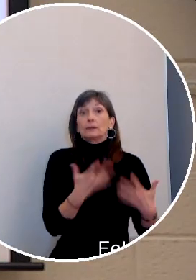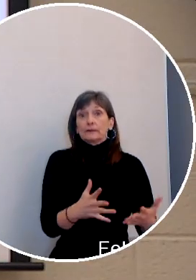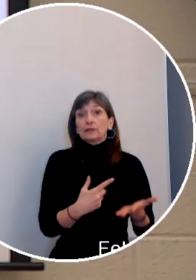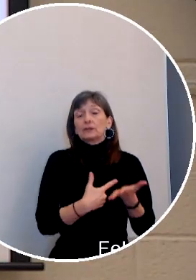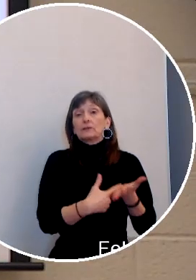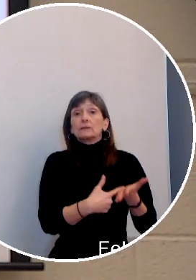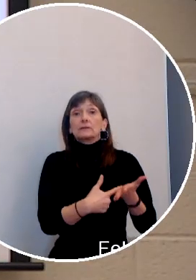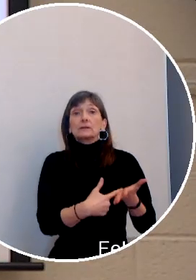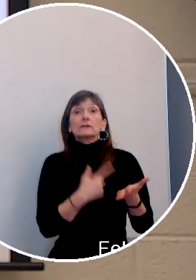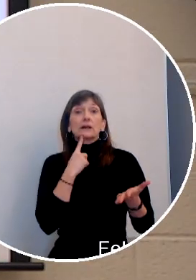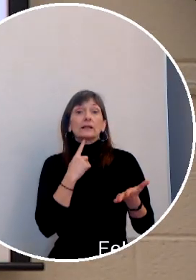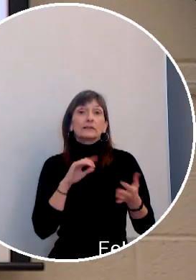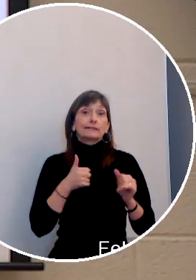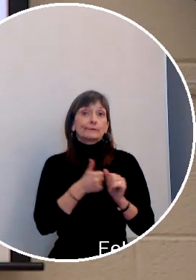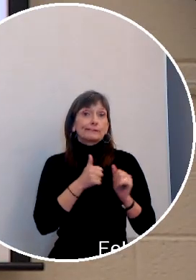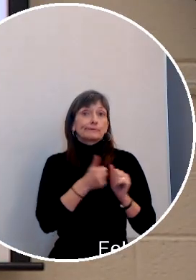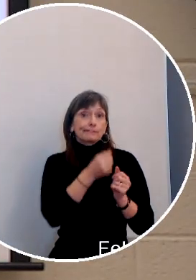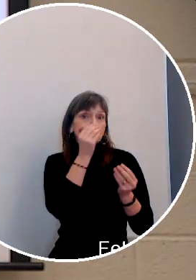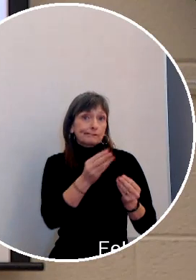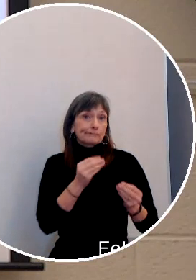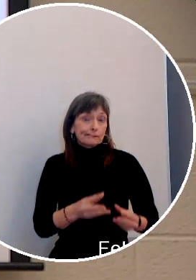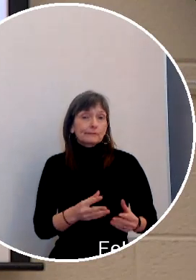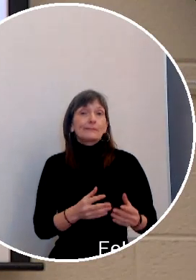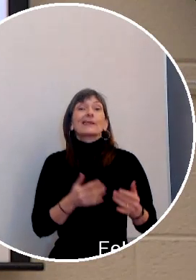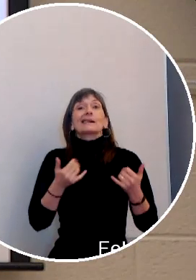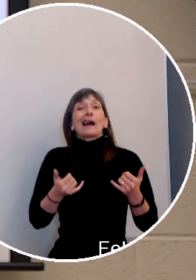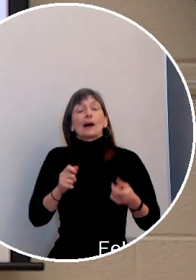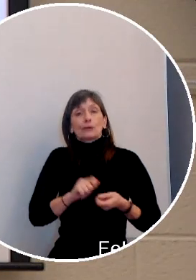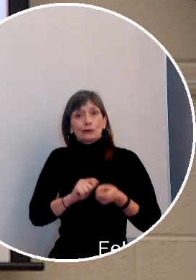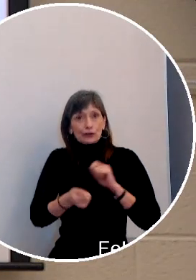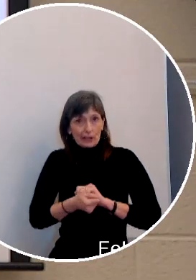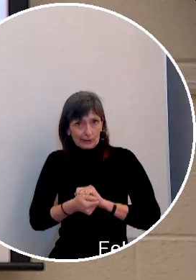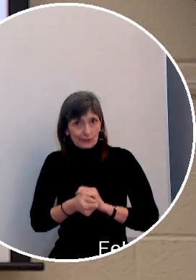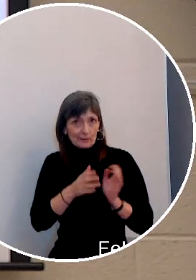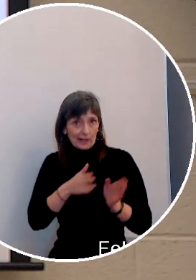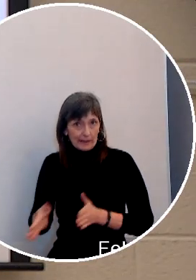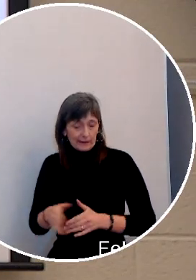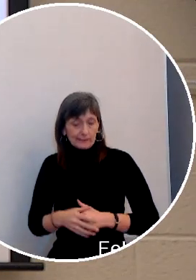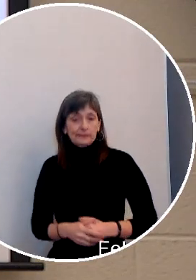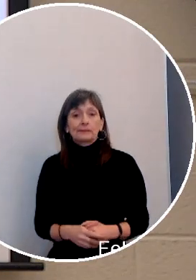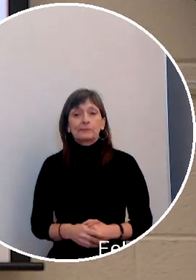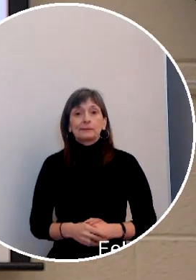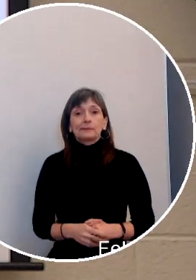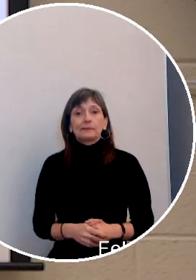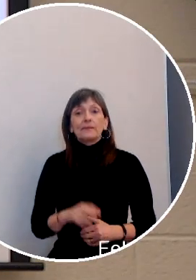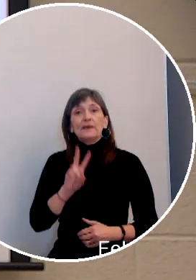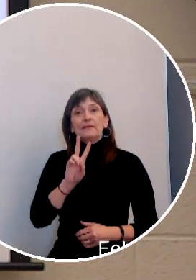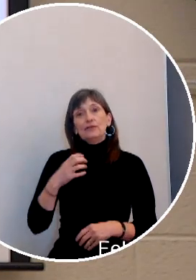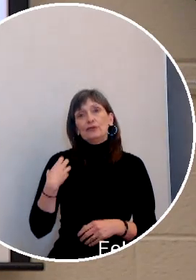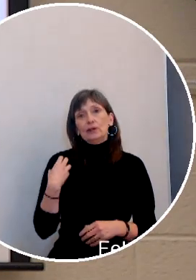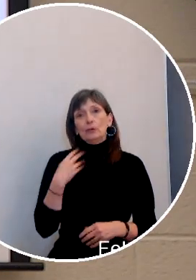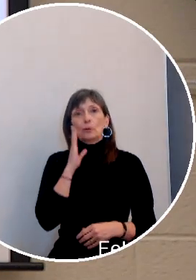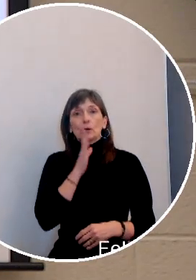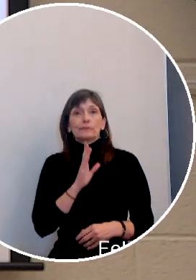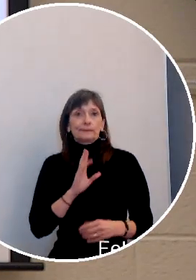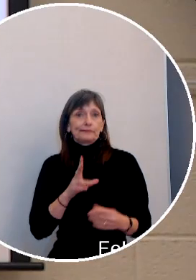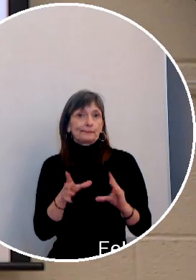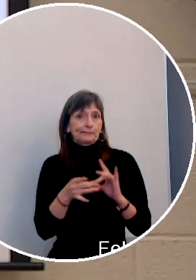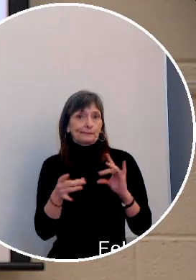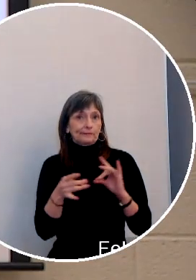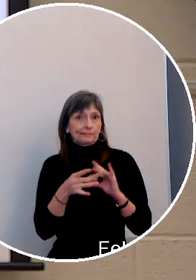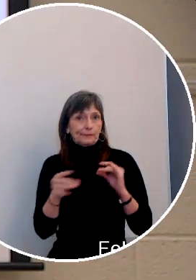the updates on this, and we now have a change of tack that our Vice Chair Hayward is going to